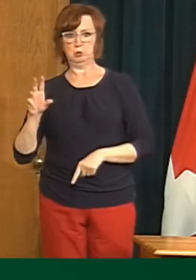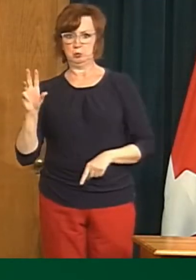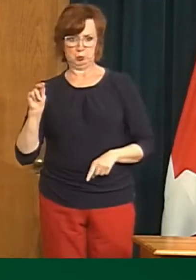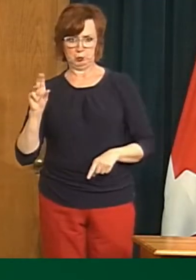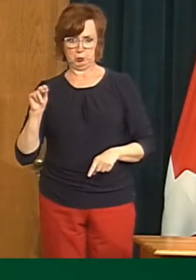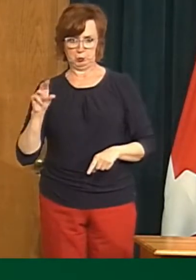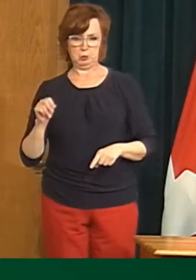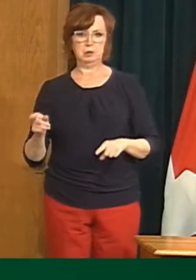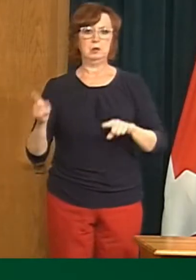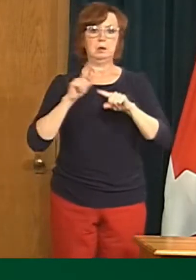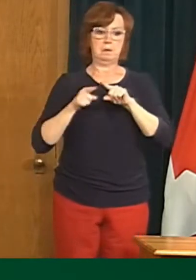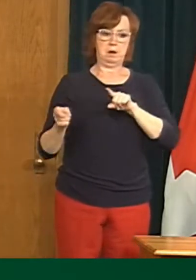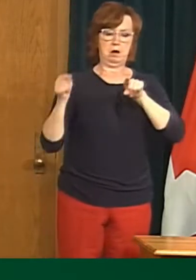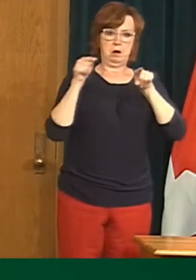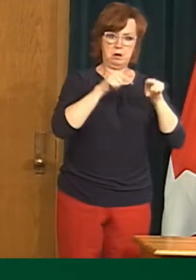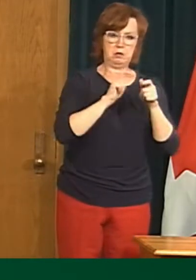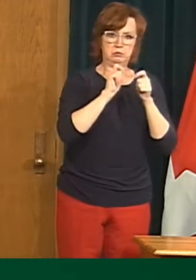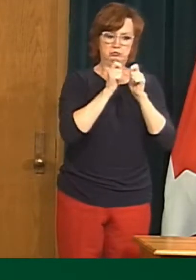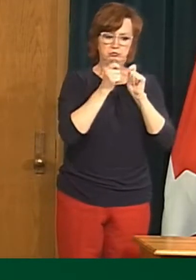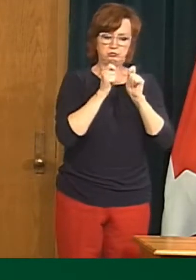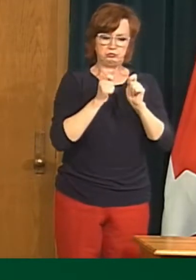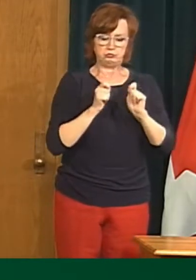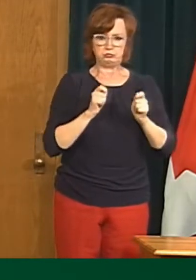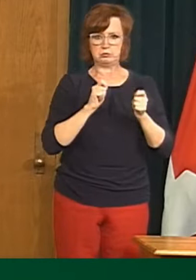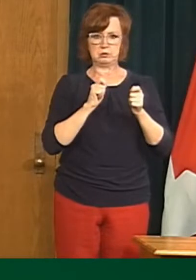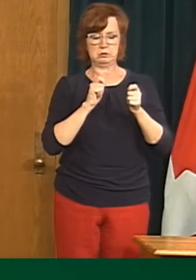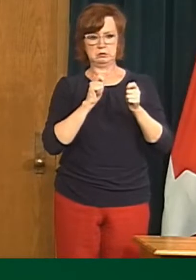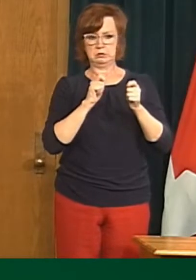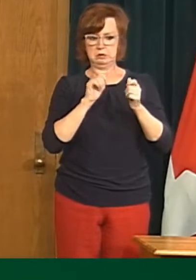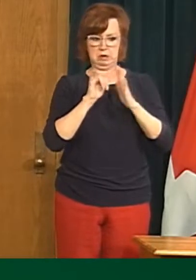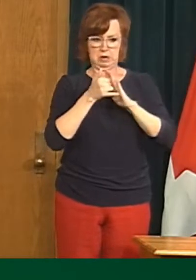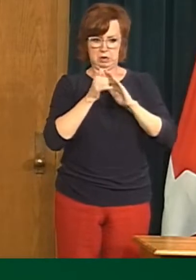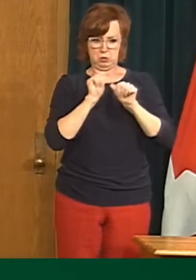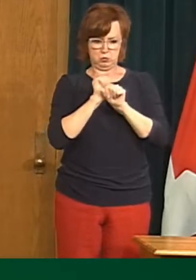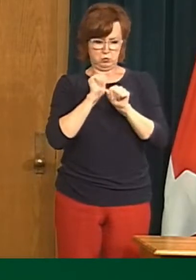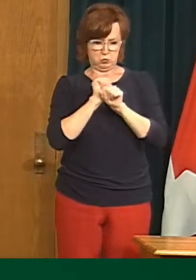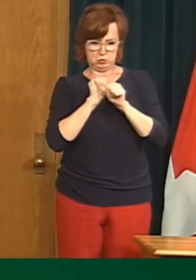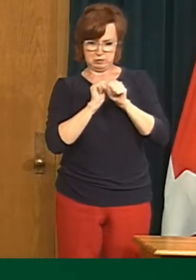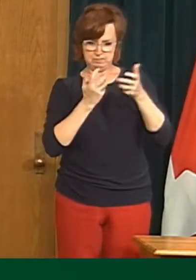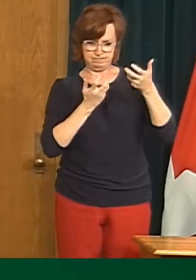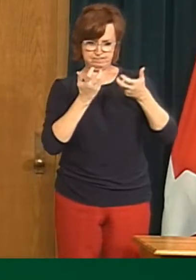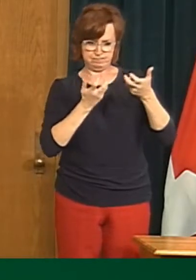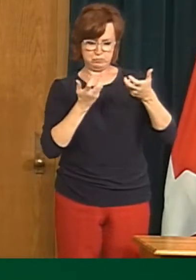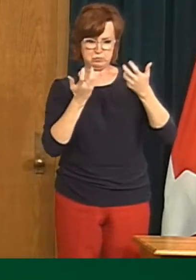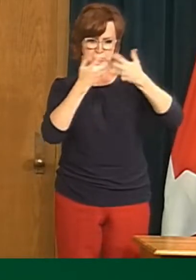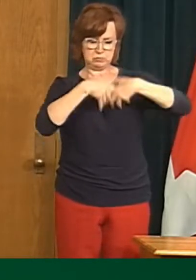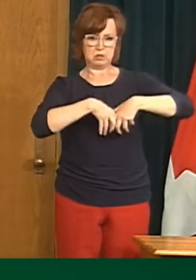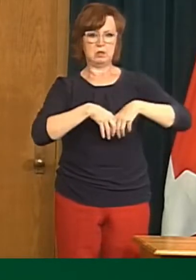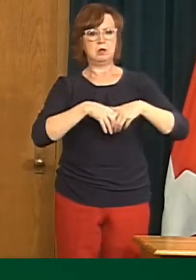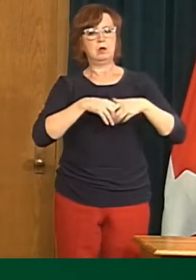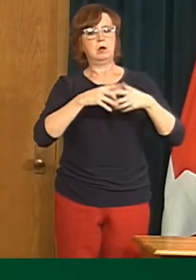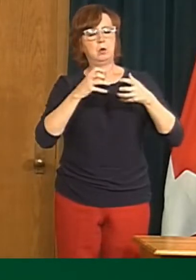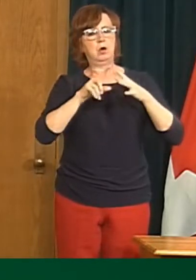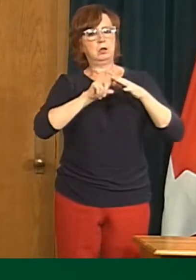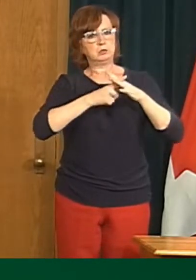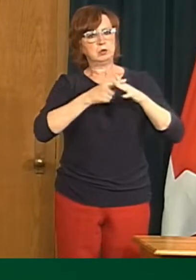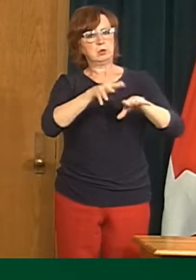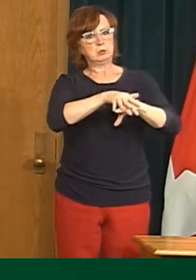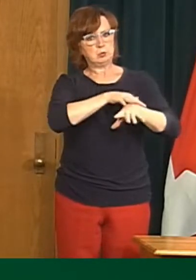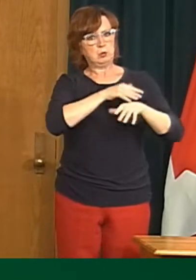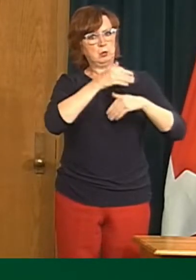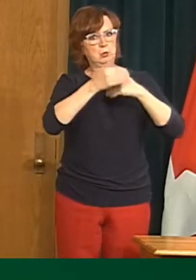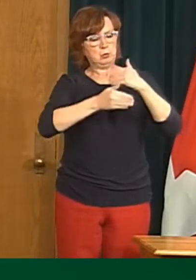to ministers for decision, and we'll look for implementation of a phased-in strategy during the first week of June, so starting June 1st of this